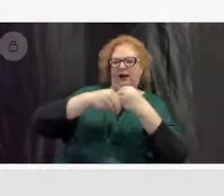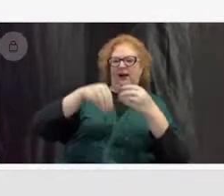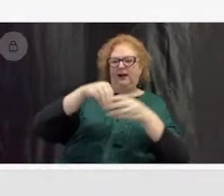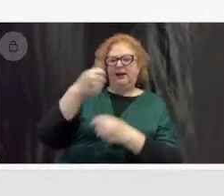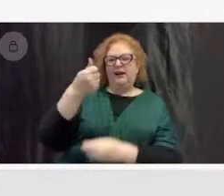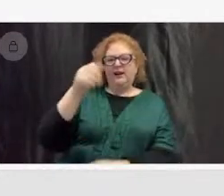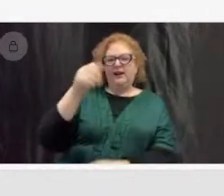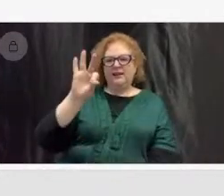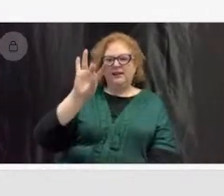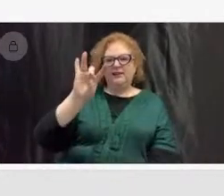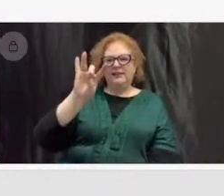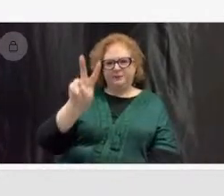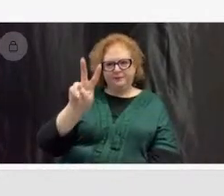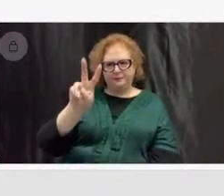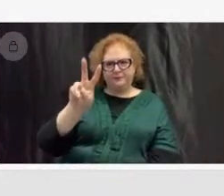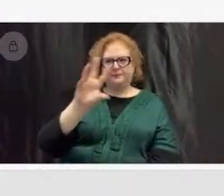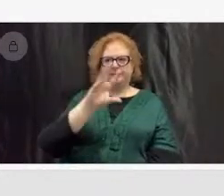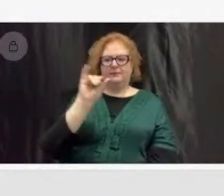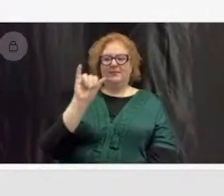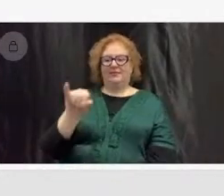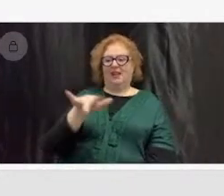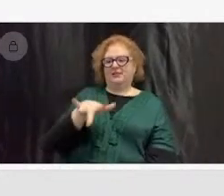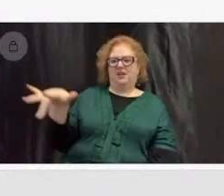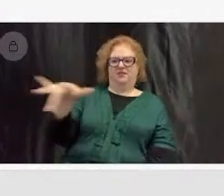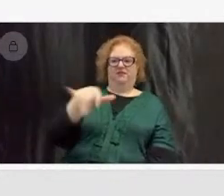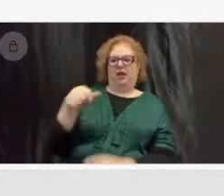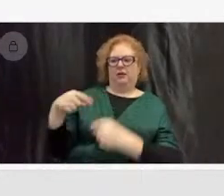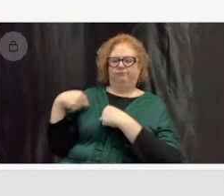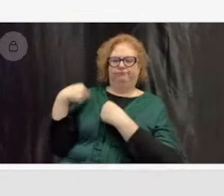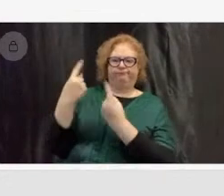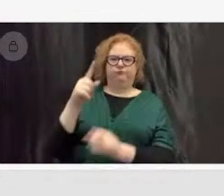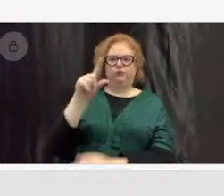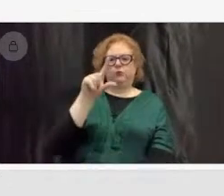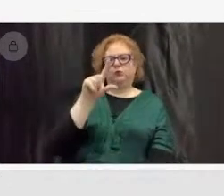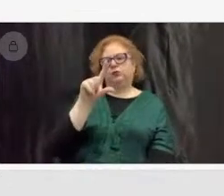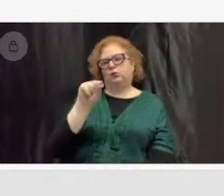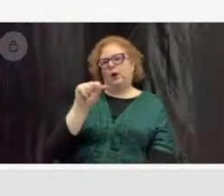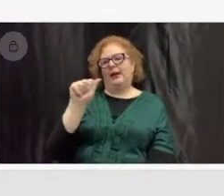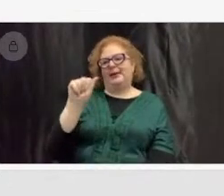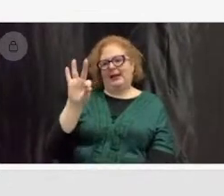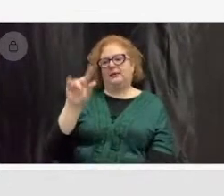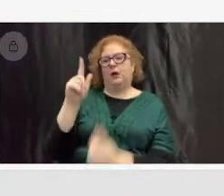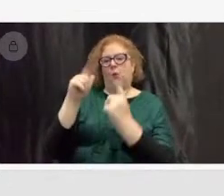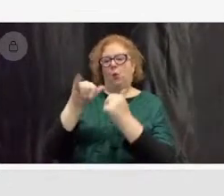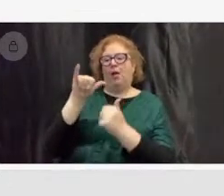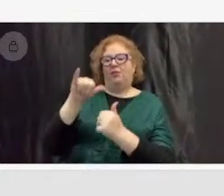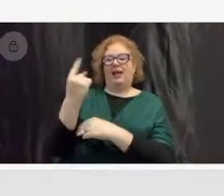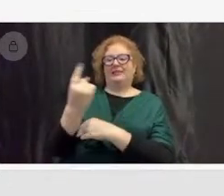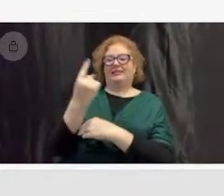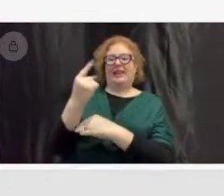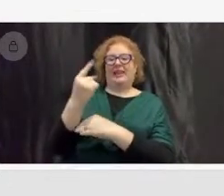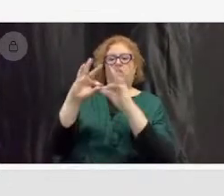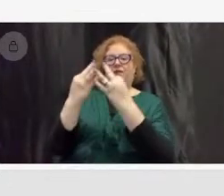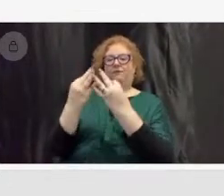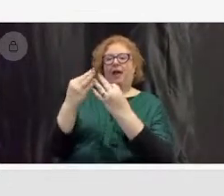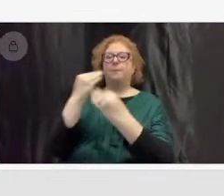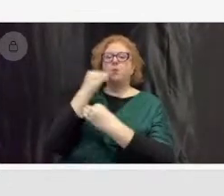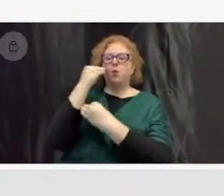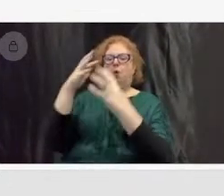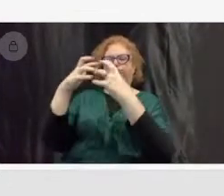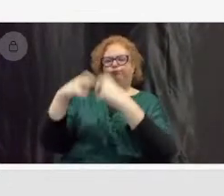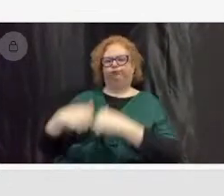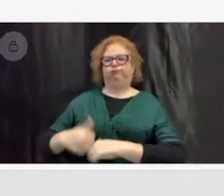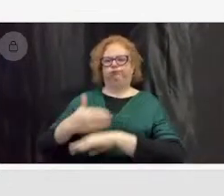application site has been vacant since 2019, when a single-family structure was removed. The application site and the parcel